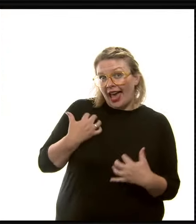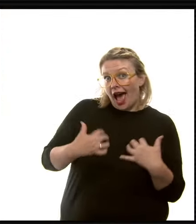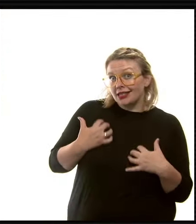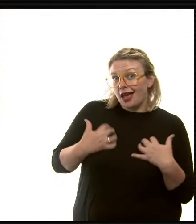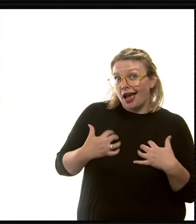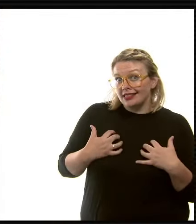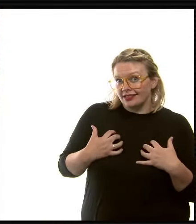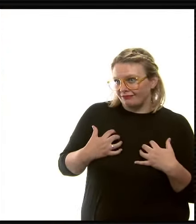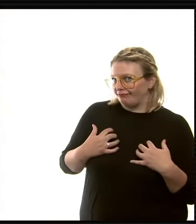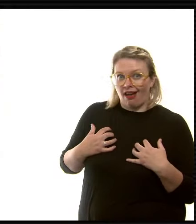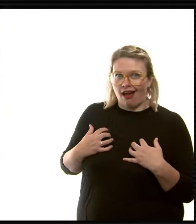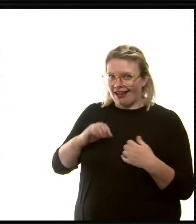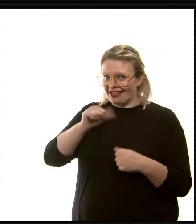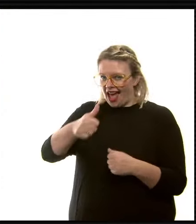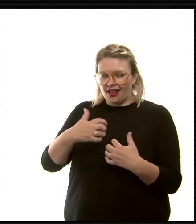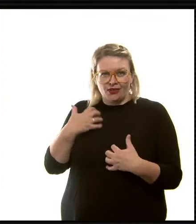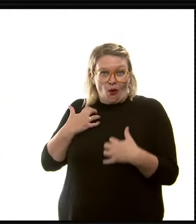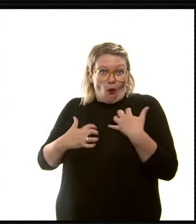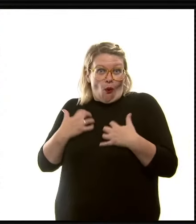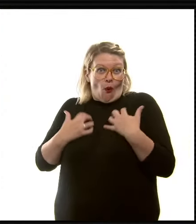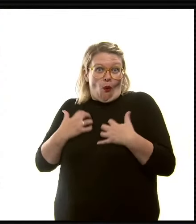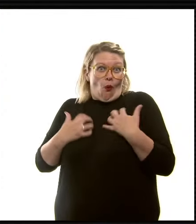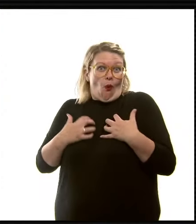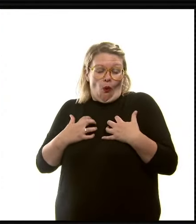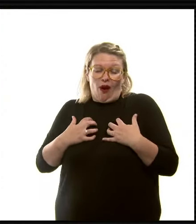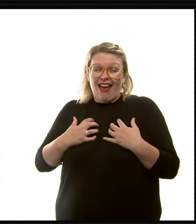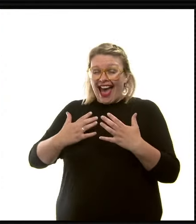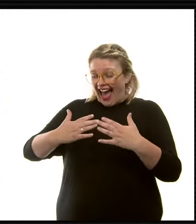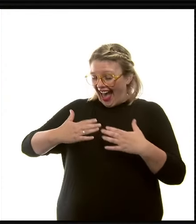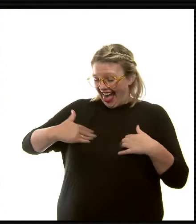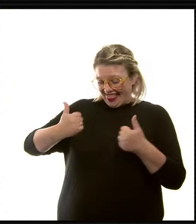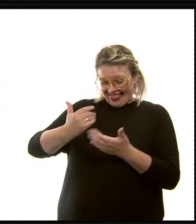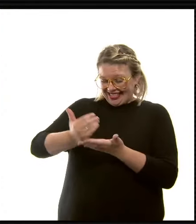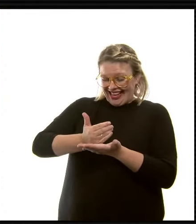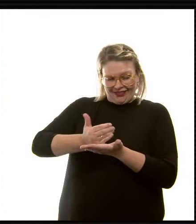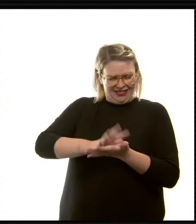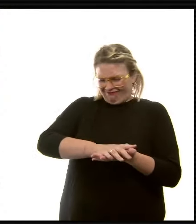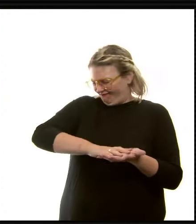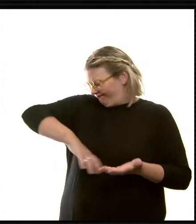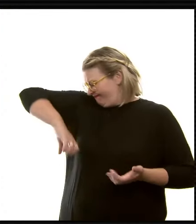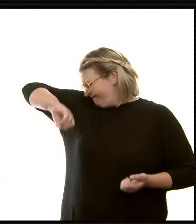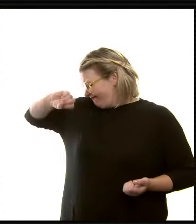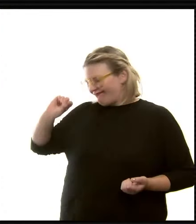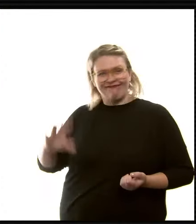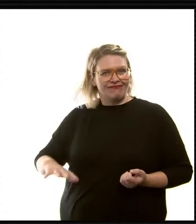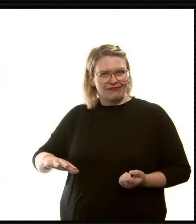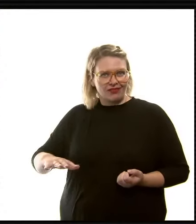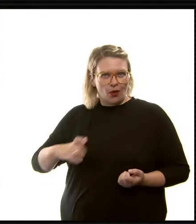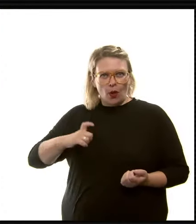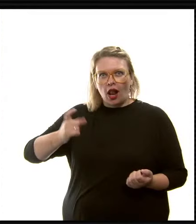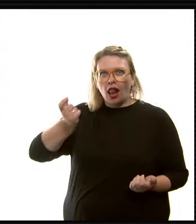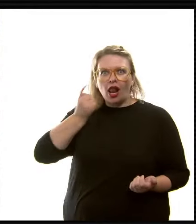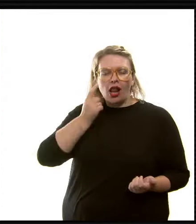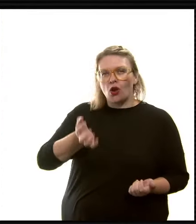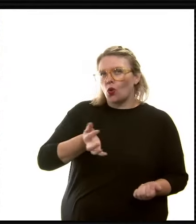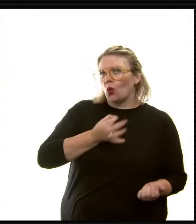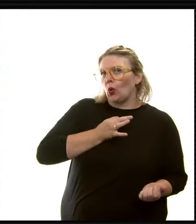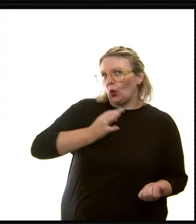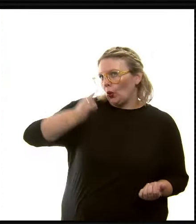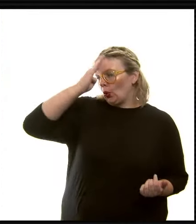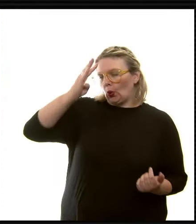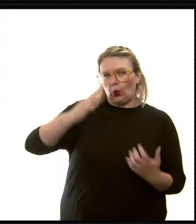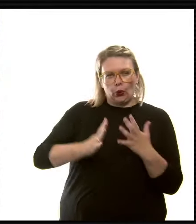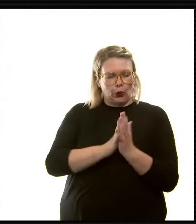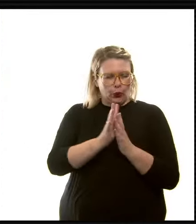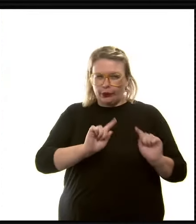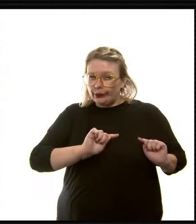the thrilling part of the show. We throw health and safety precautions to the wind as we try to pull off a Lego City Stuntz